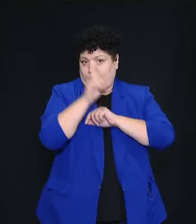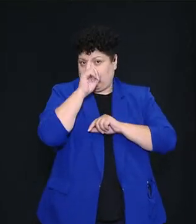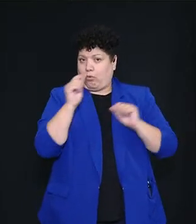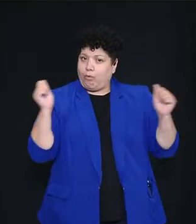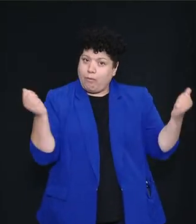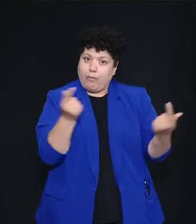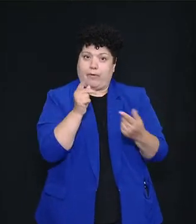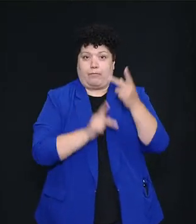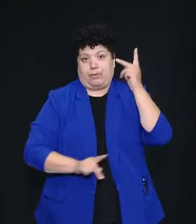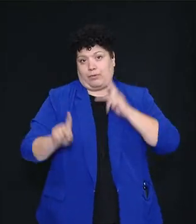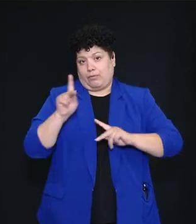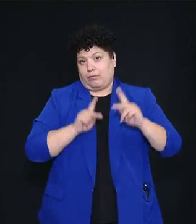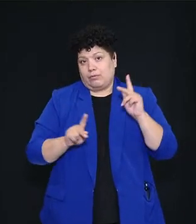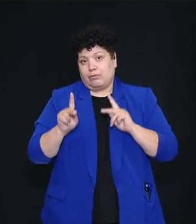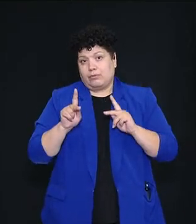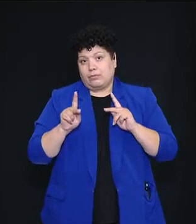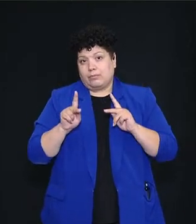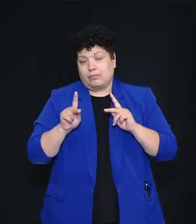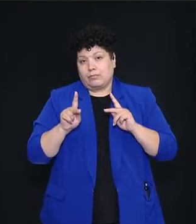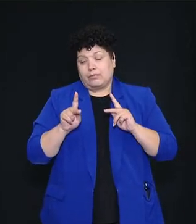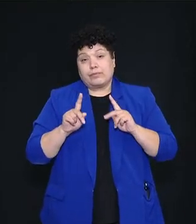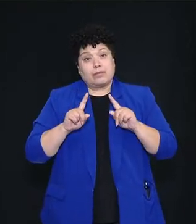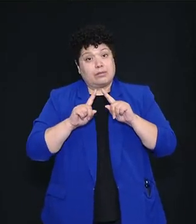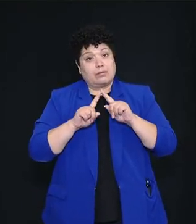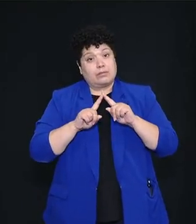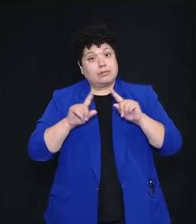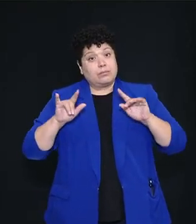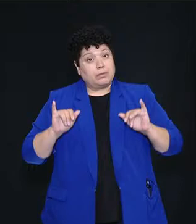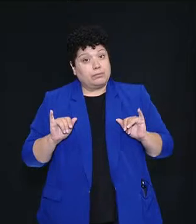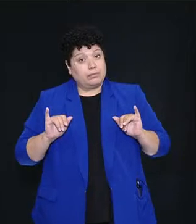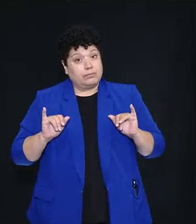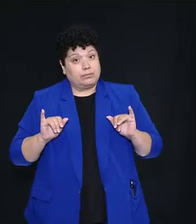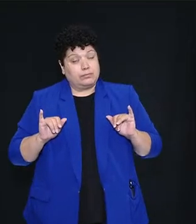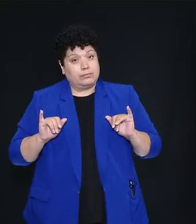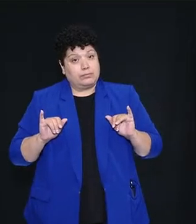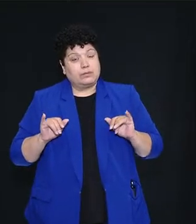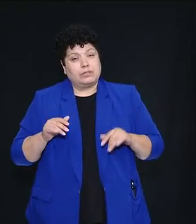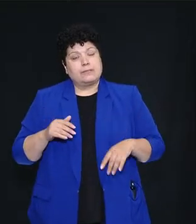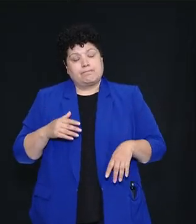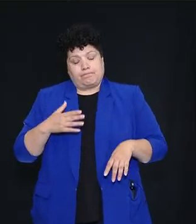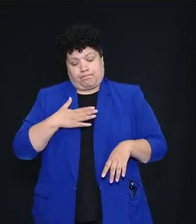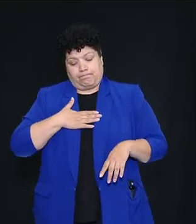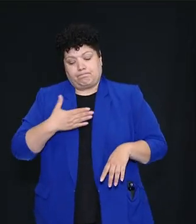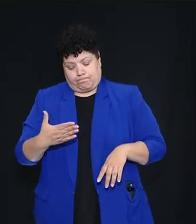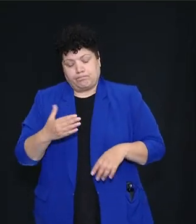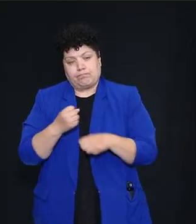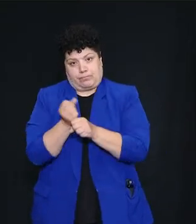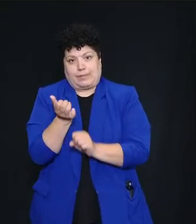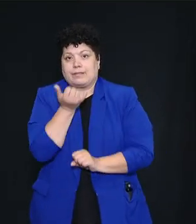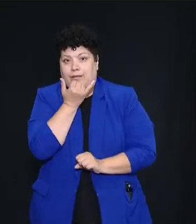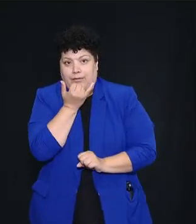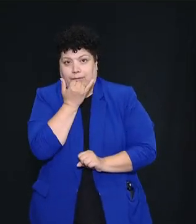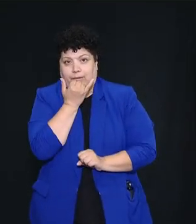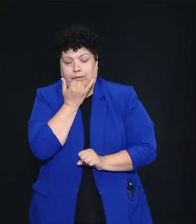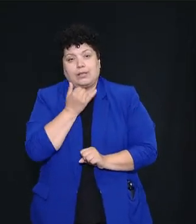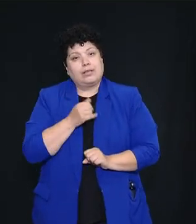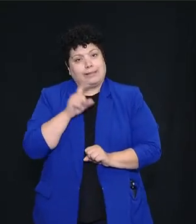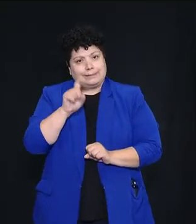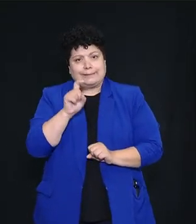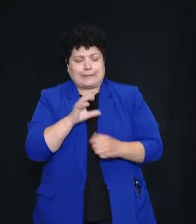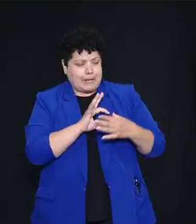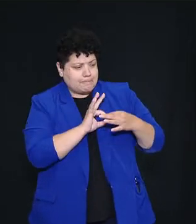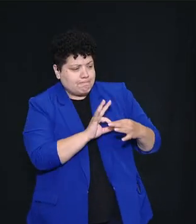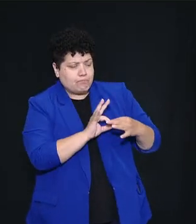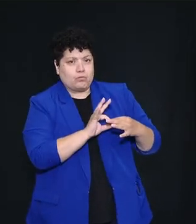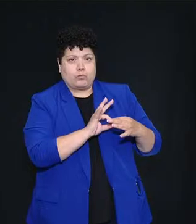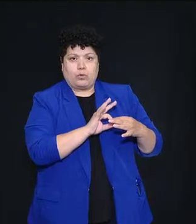people. But at the same time, it is necessary, in admitting our faults, to work together to accomplish